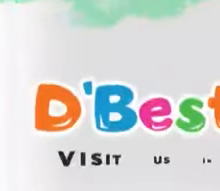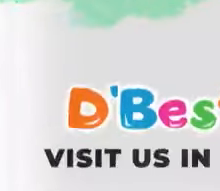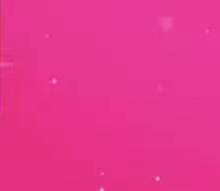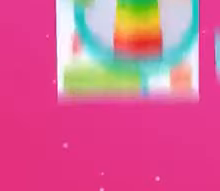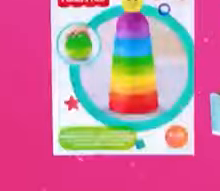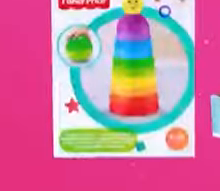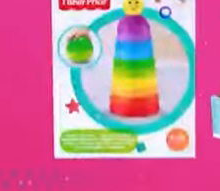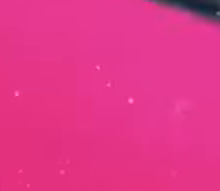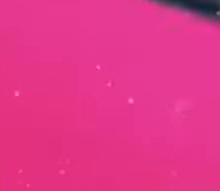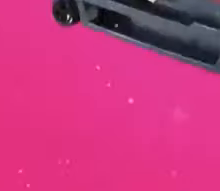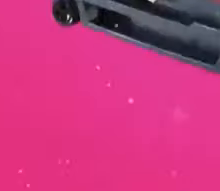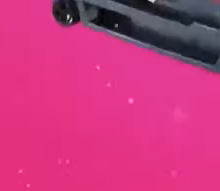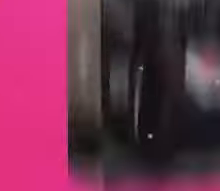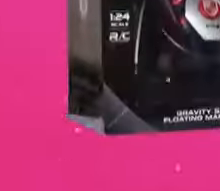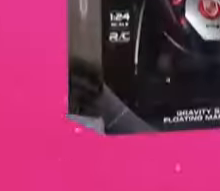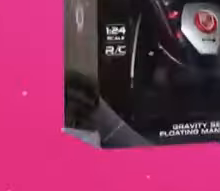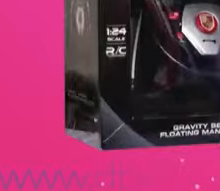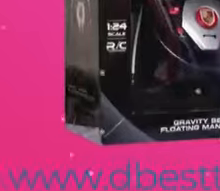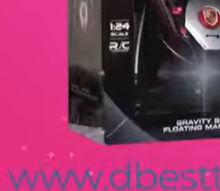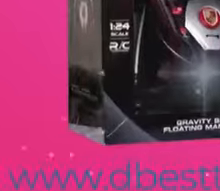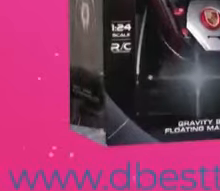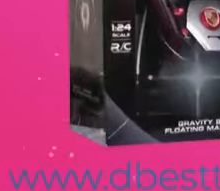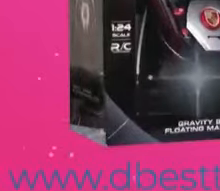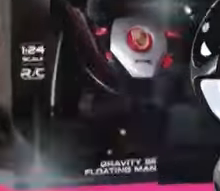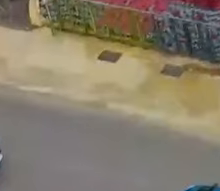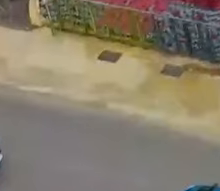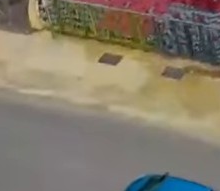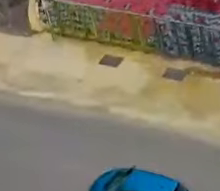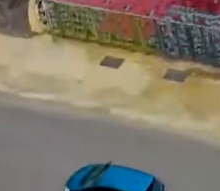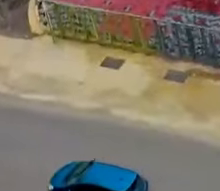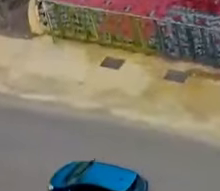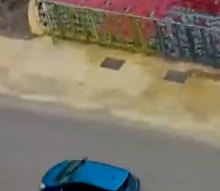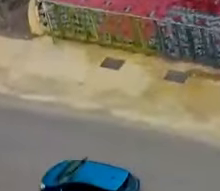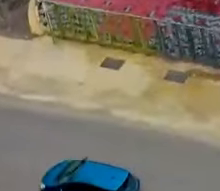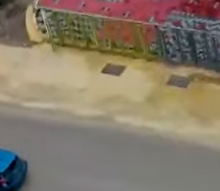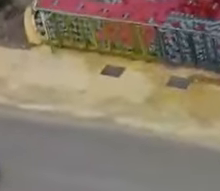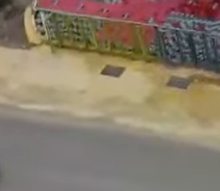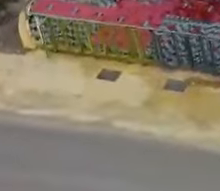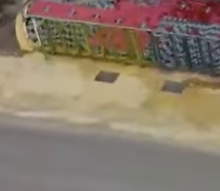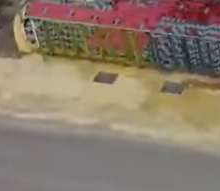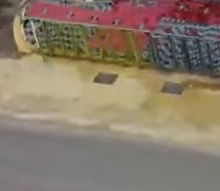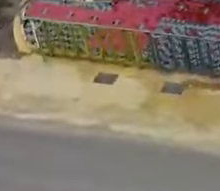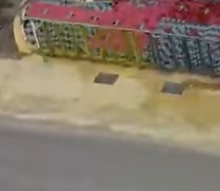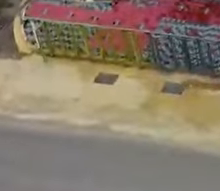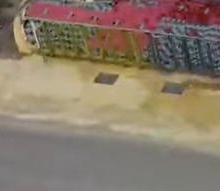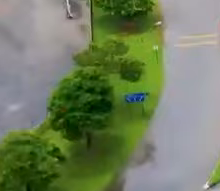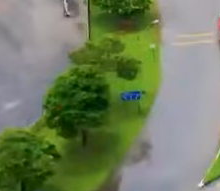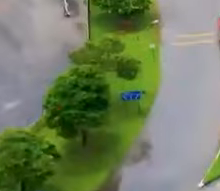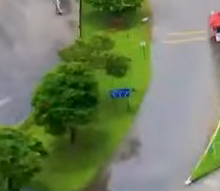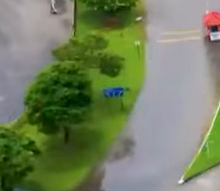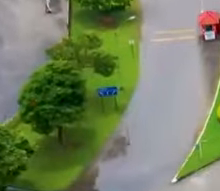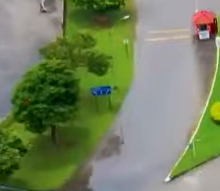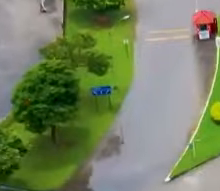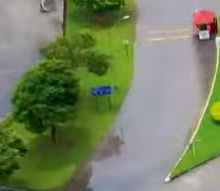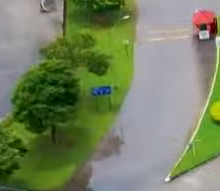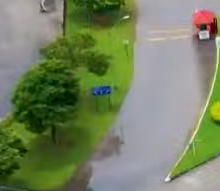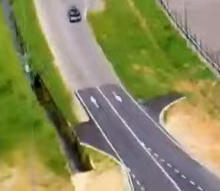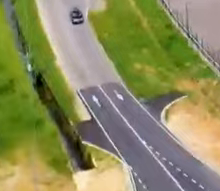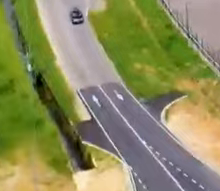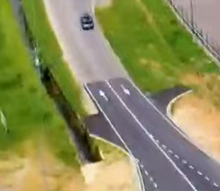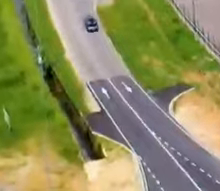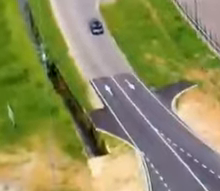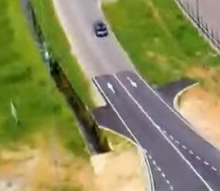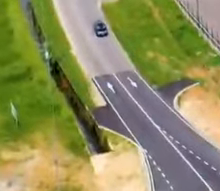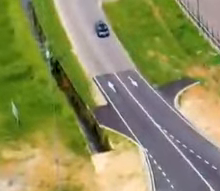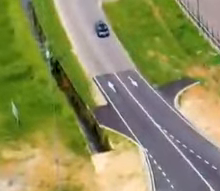remote control vehicles. Visit our store locations at Mac Vancouver, Movietown Quarter Spain and East Gate Mall, Trinity. Avoid the Christmas rush and